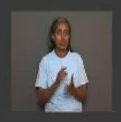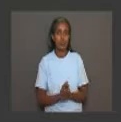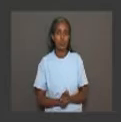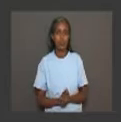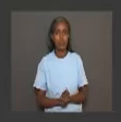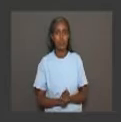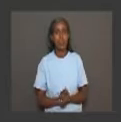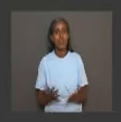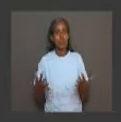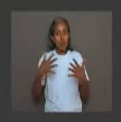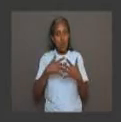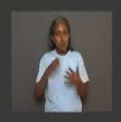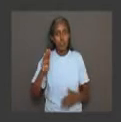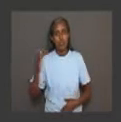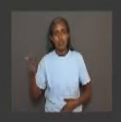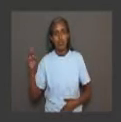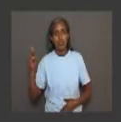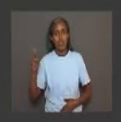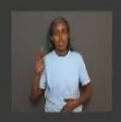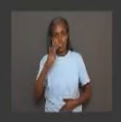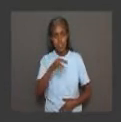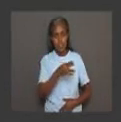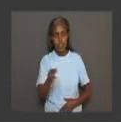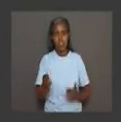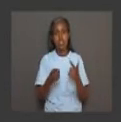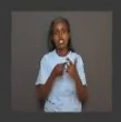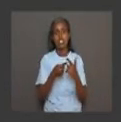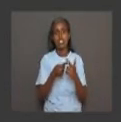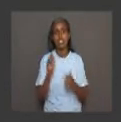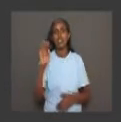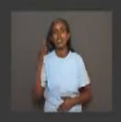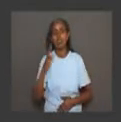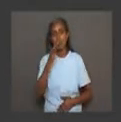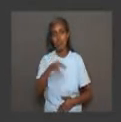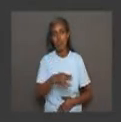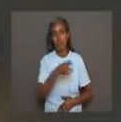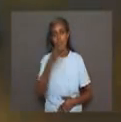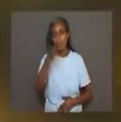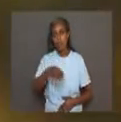A component bar chart is the second type of graph.